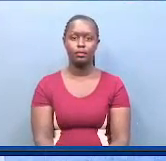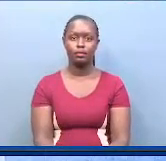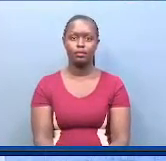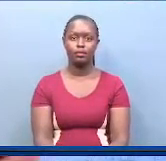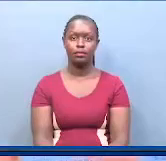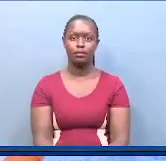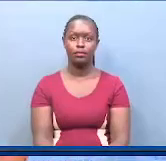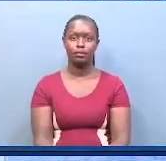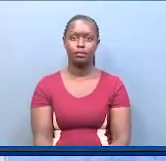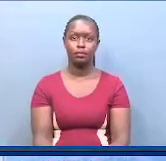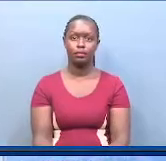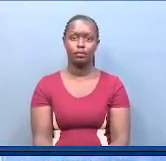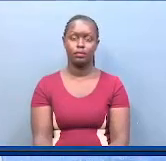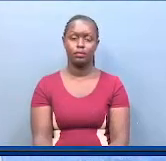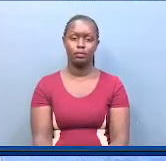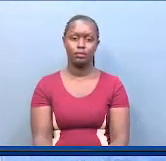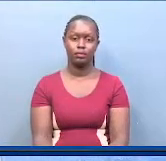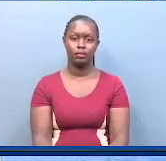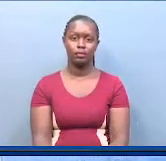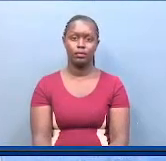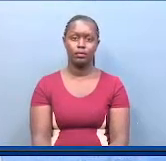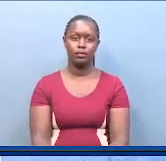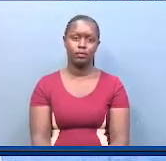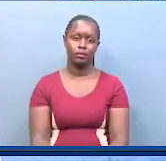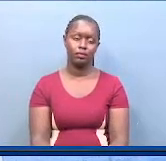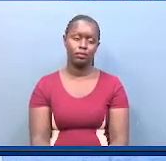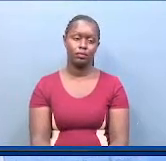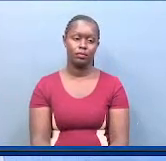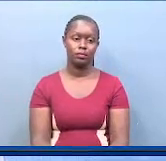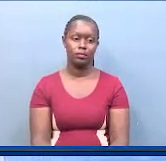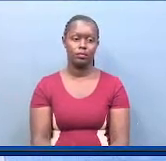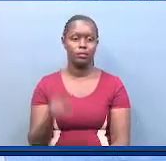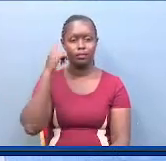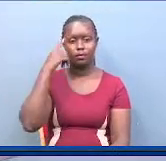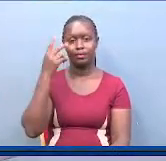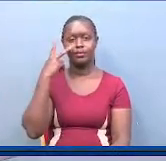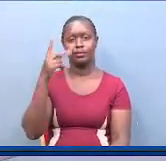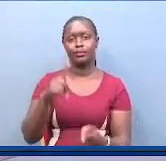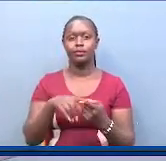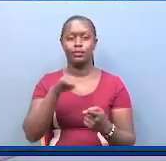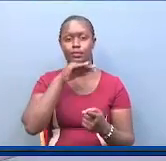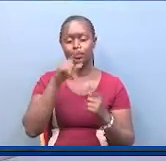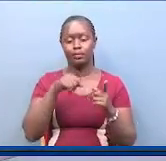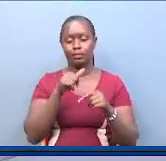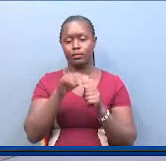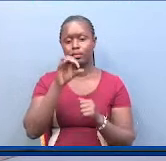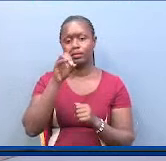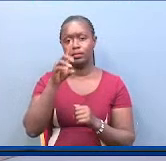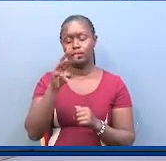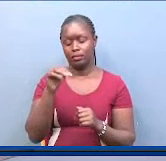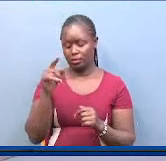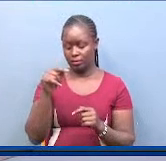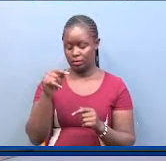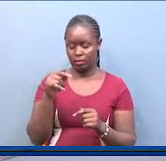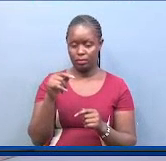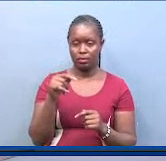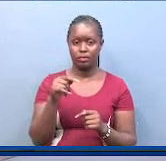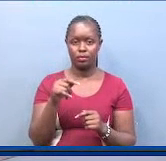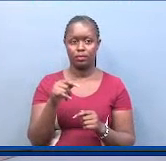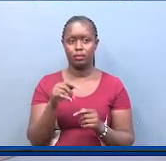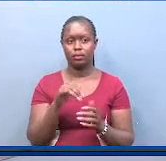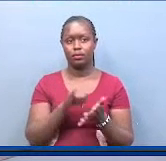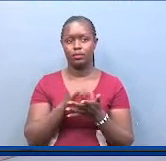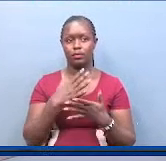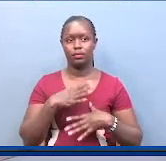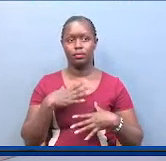which candidate but she has. But I think you have seen Raila Odinga talk about ODM in Nyanza. Mm-hmm. And I think it is wise that